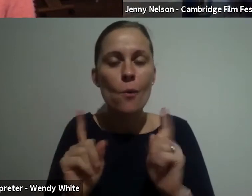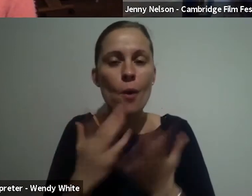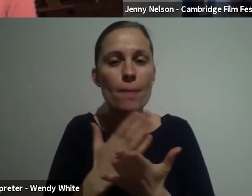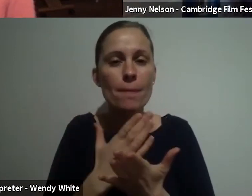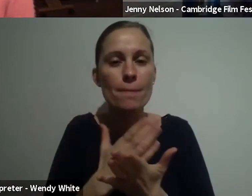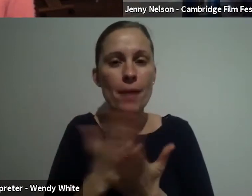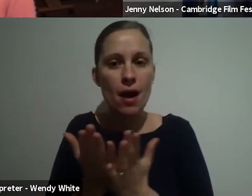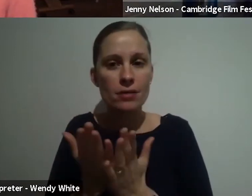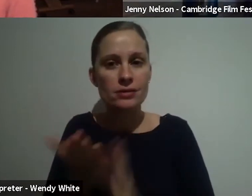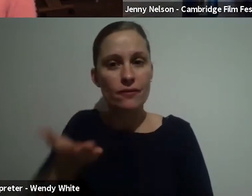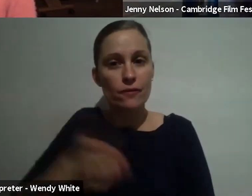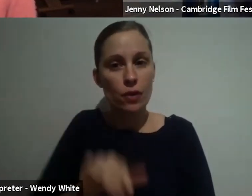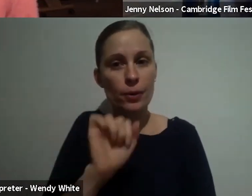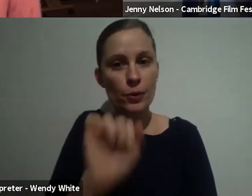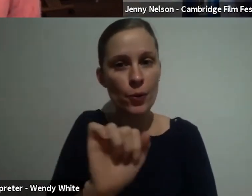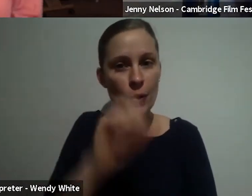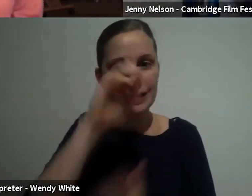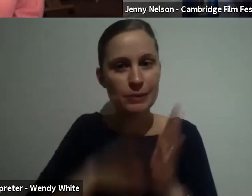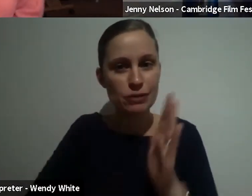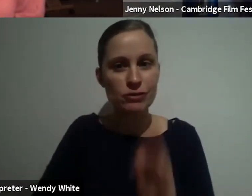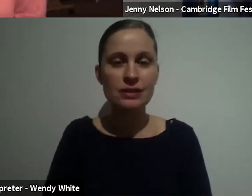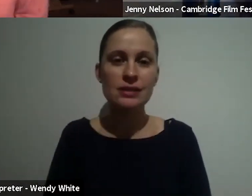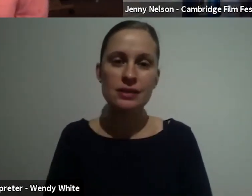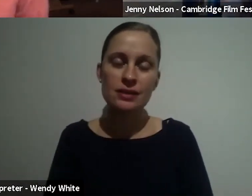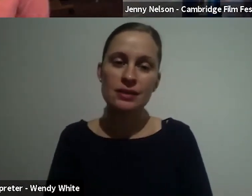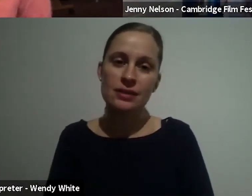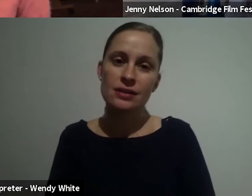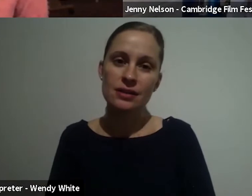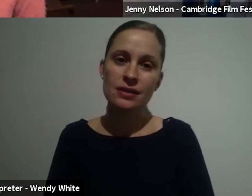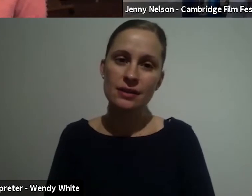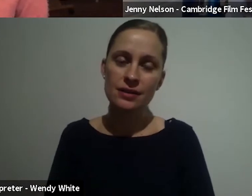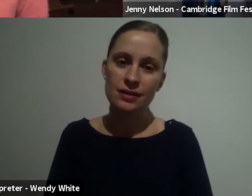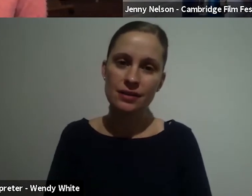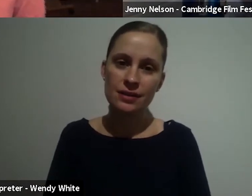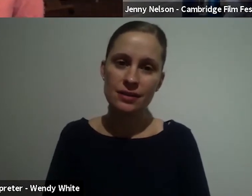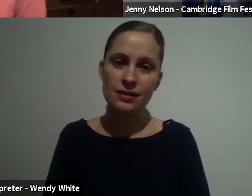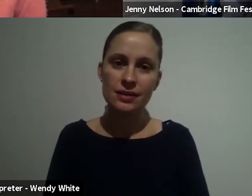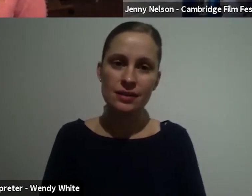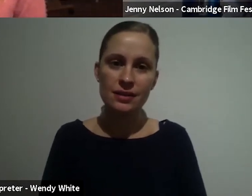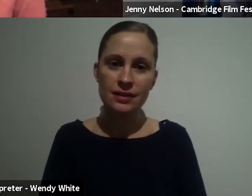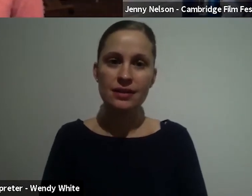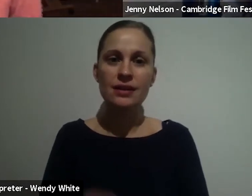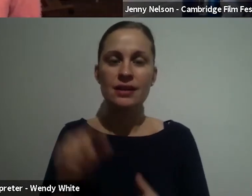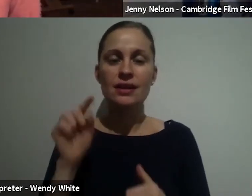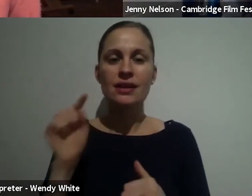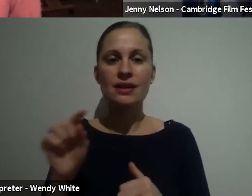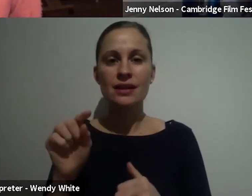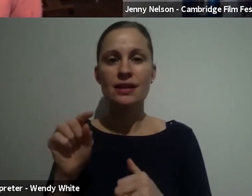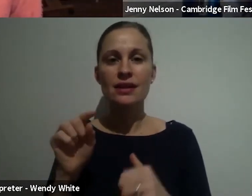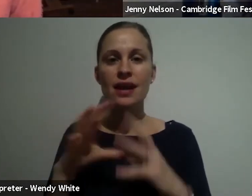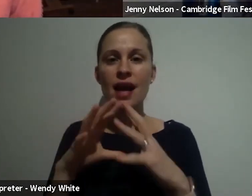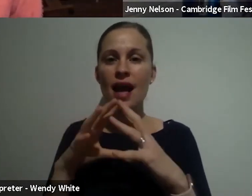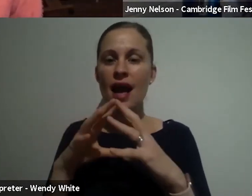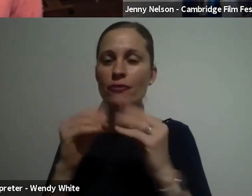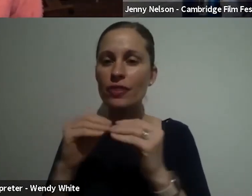are from your experience? Yeah, all this universe of the film, of this city during the year 92 is